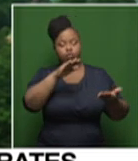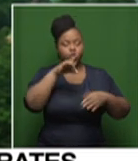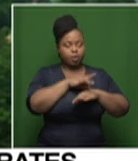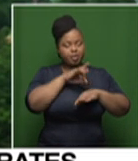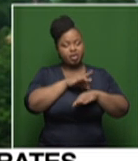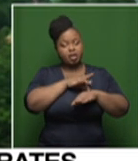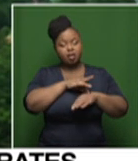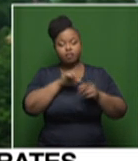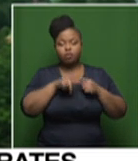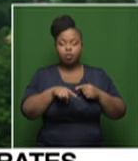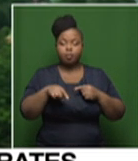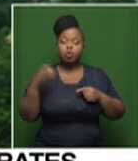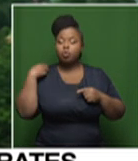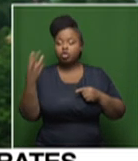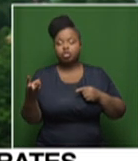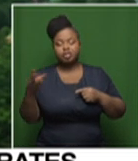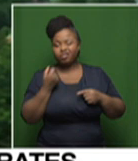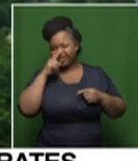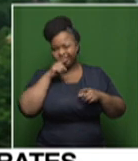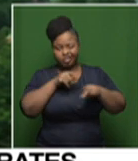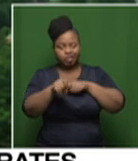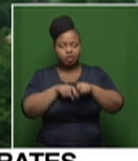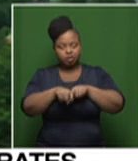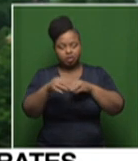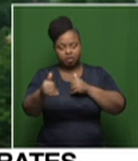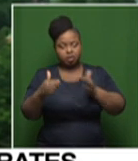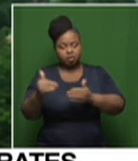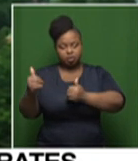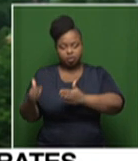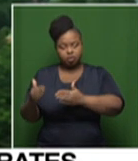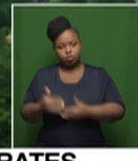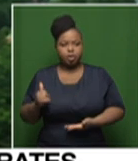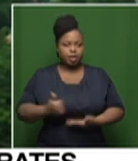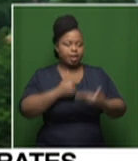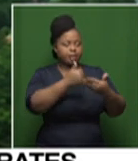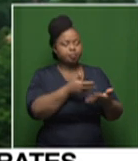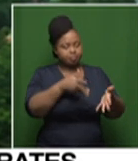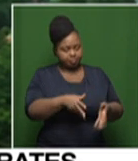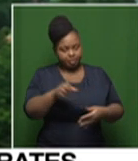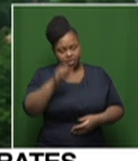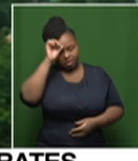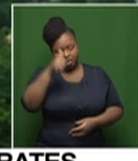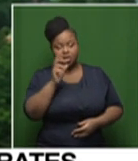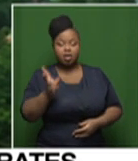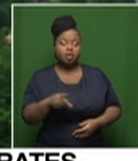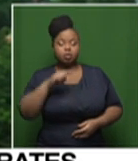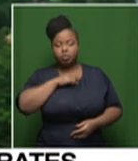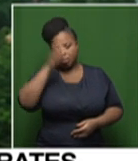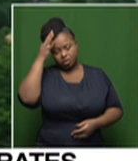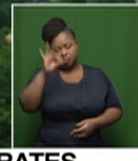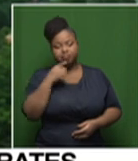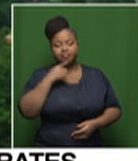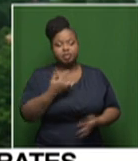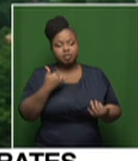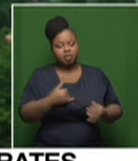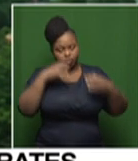coming to India, fast testing kits as well. So that will be incredibly useful here in India. And on top of that, the government says that the immediate focus now